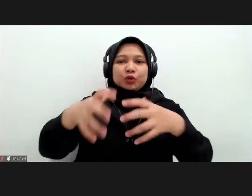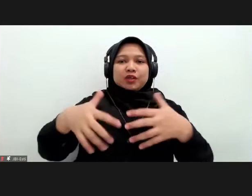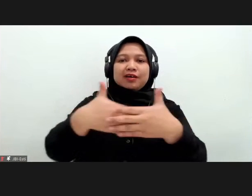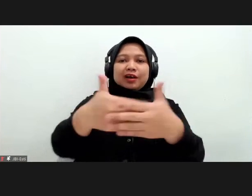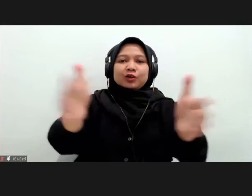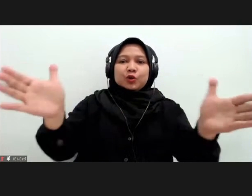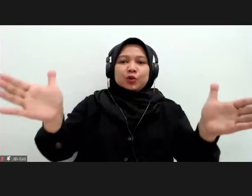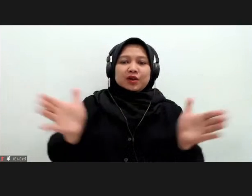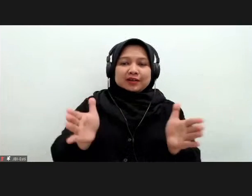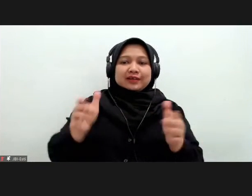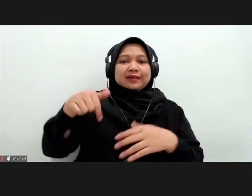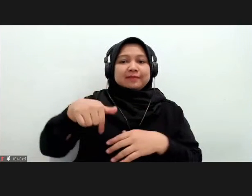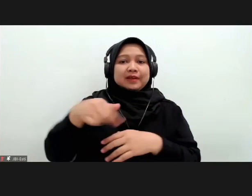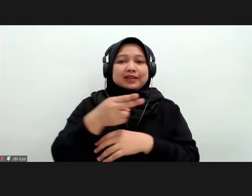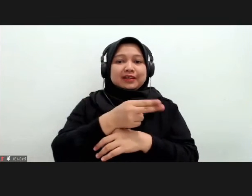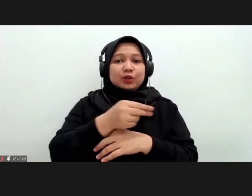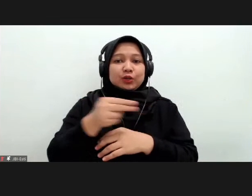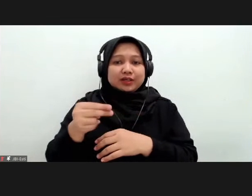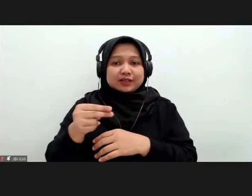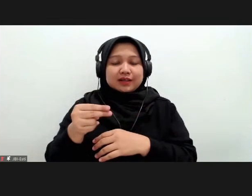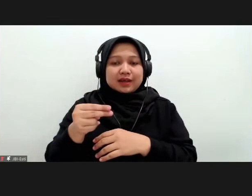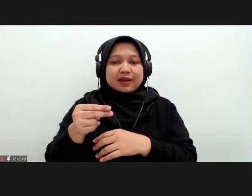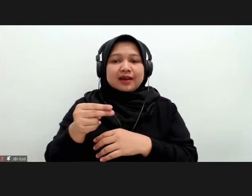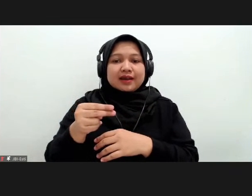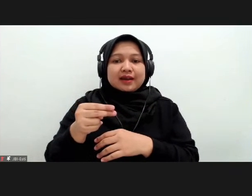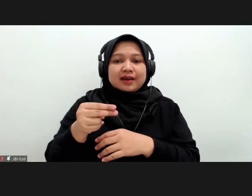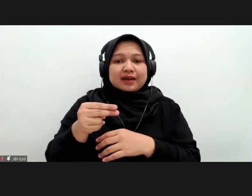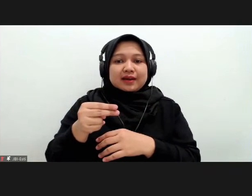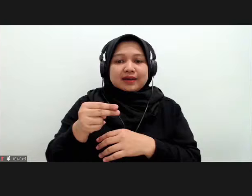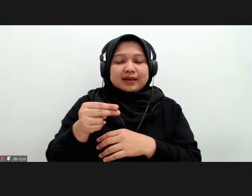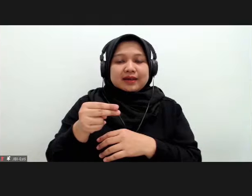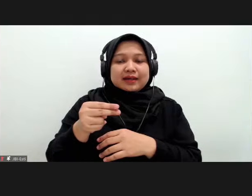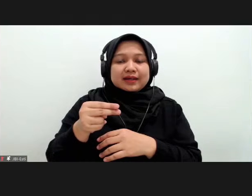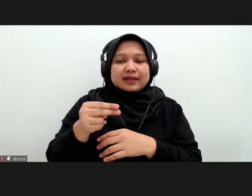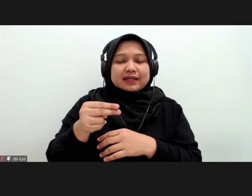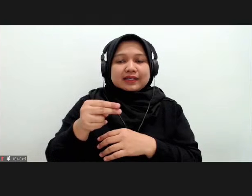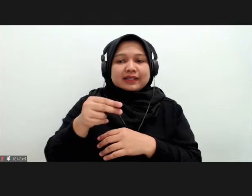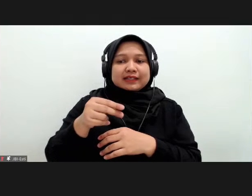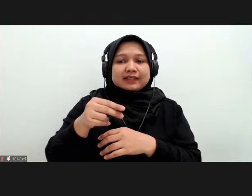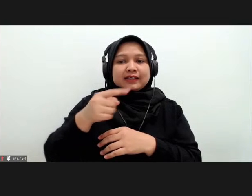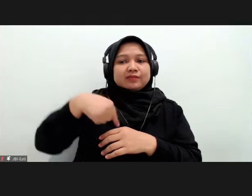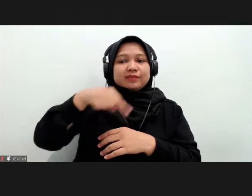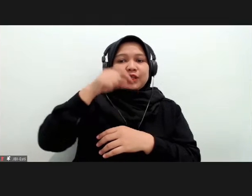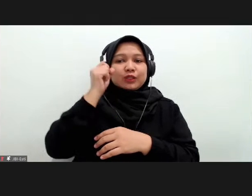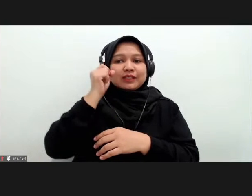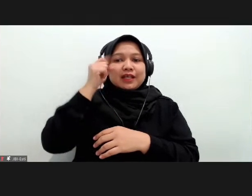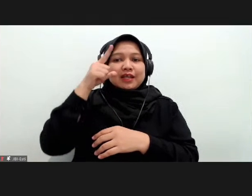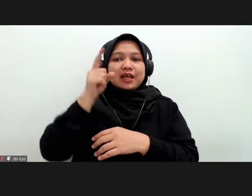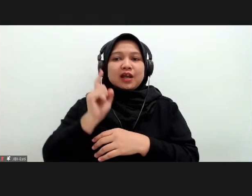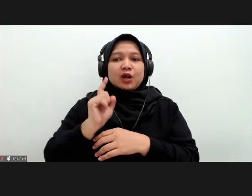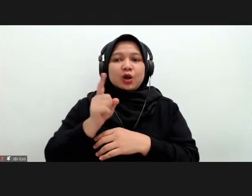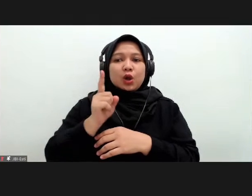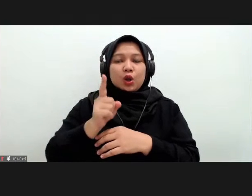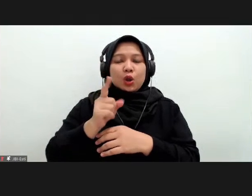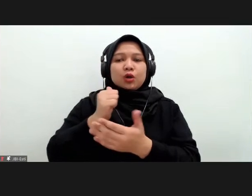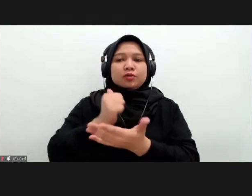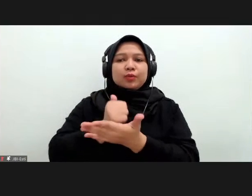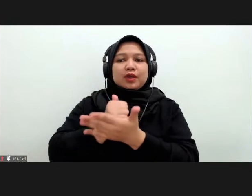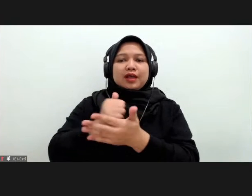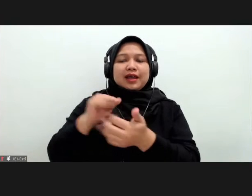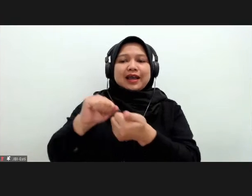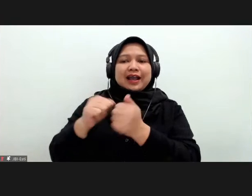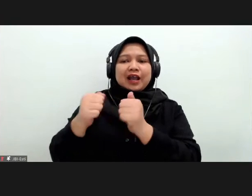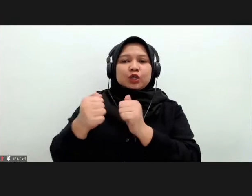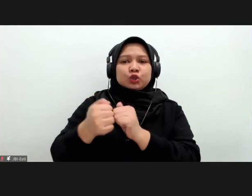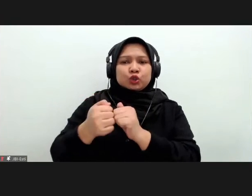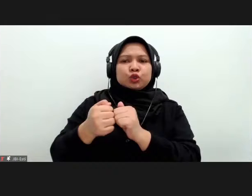the Indonesians might well aware about, we have cases after cases each year that shows that our civic space